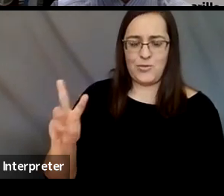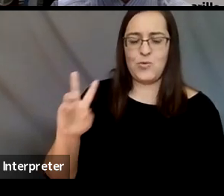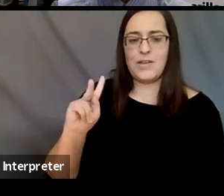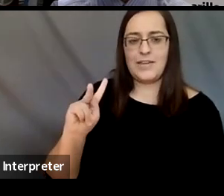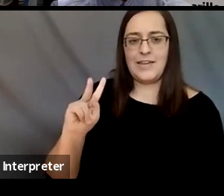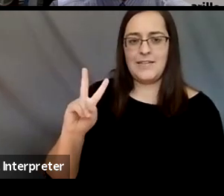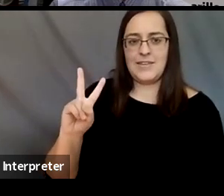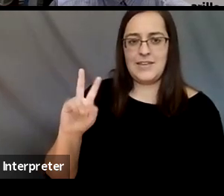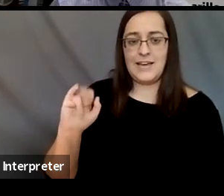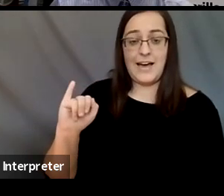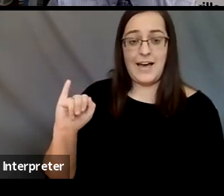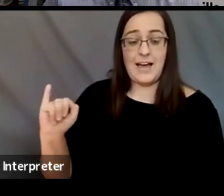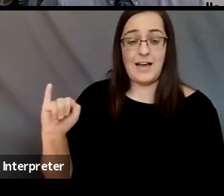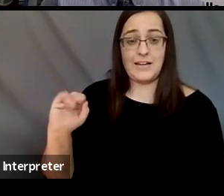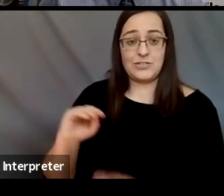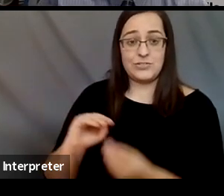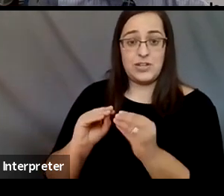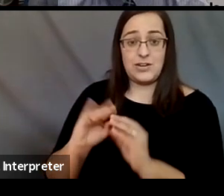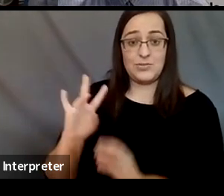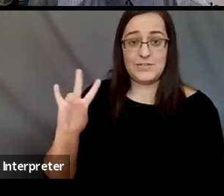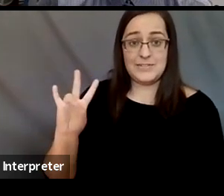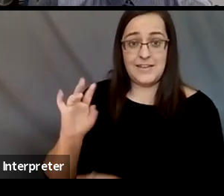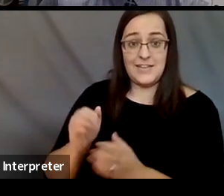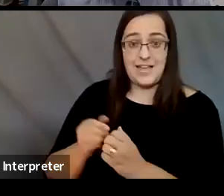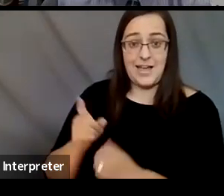KVI Channel 7. Matt, how are you today?